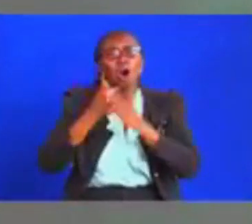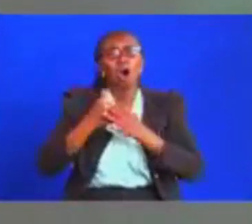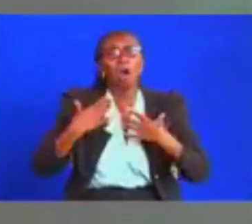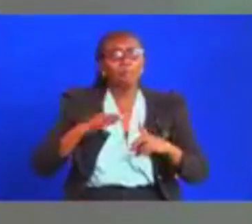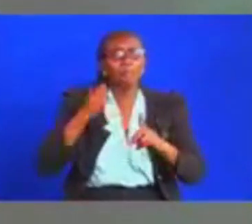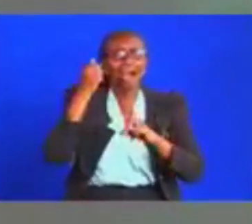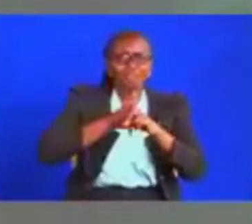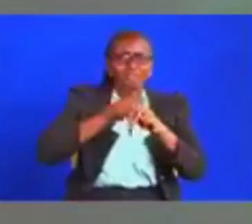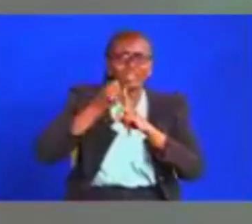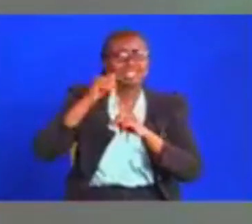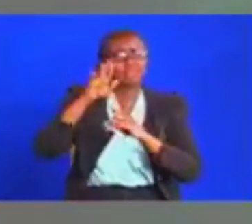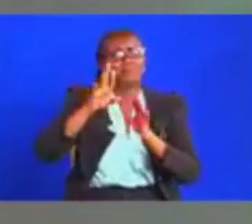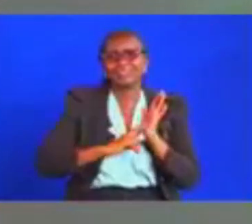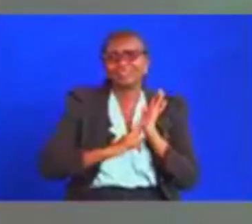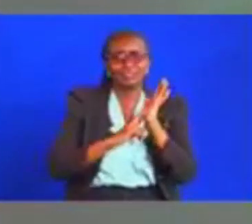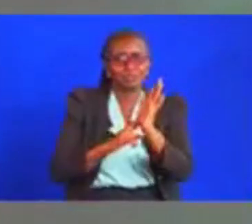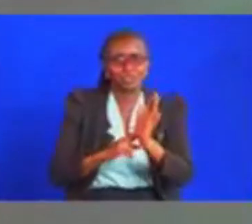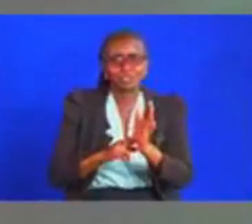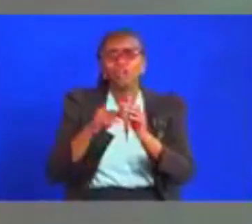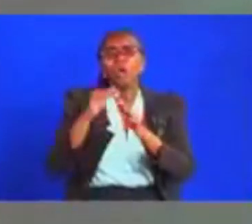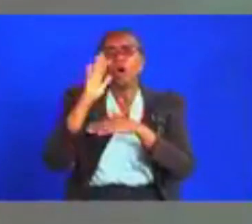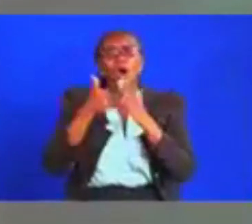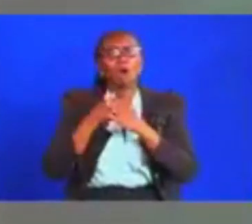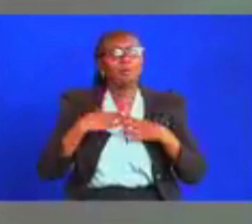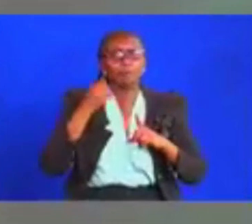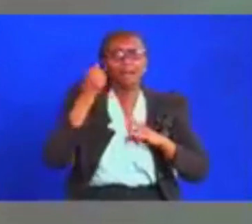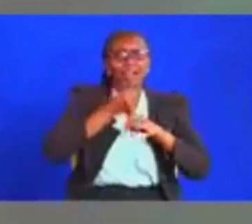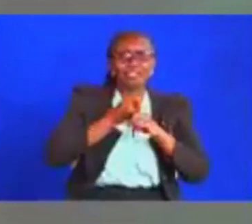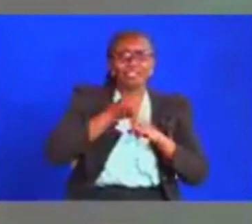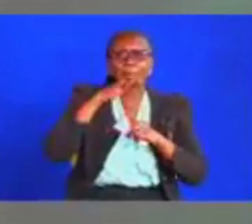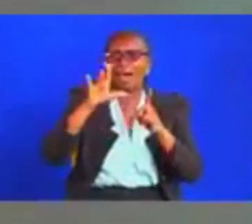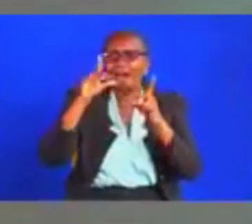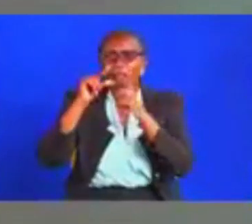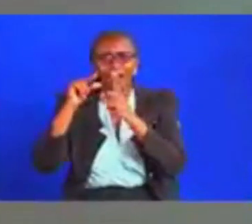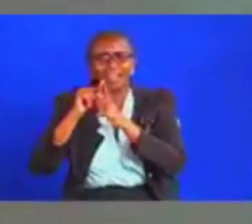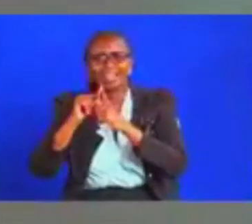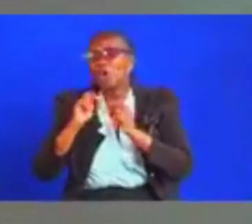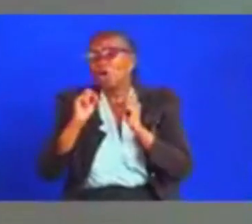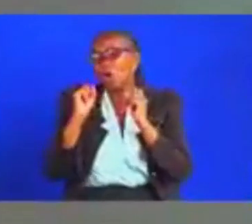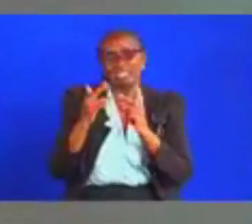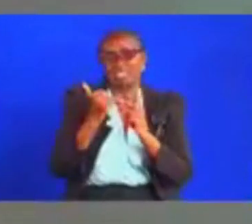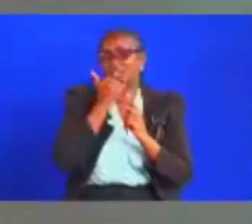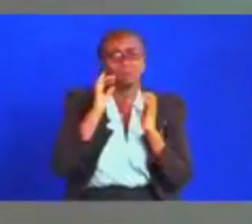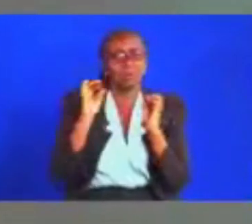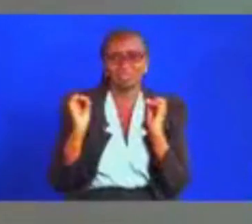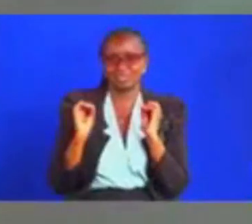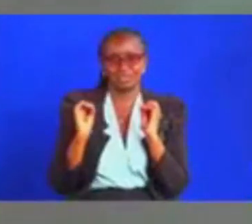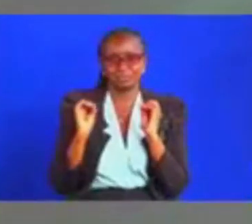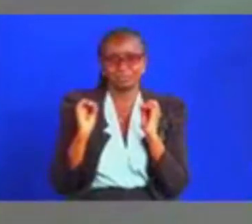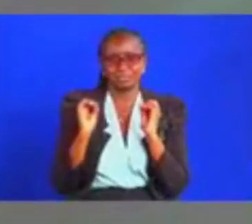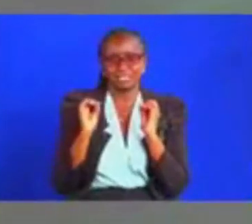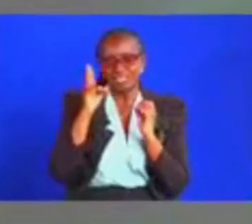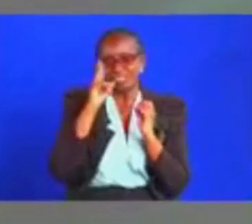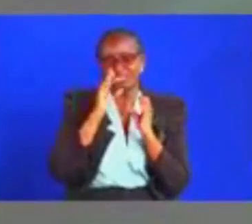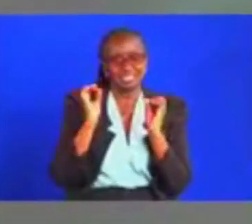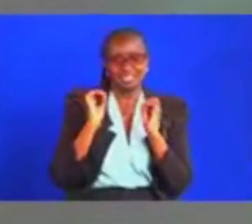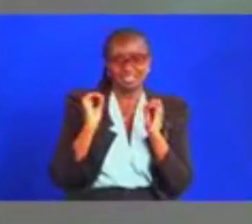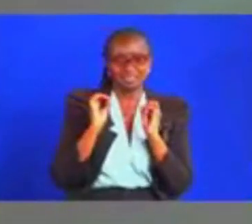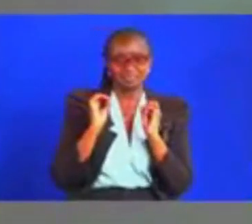advocating his revelation. Everybody's advocating his Rhema, and there's nothing wrong. I'm not trying to sound sarcastic.